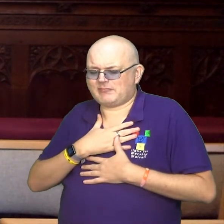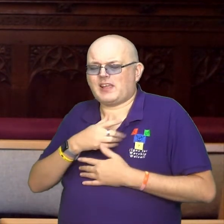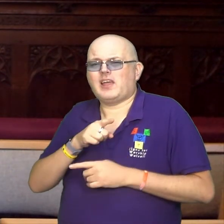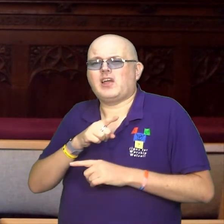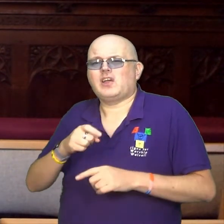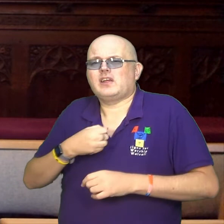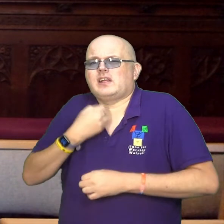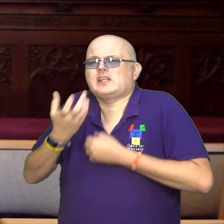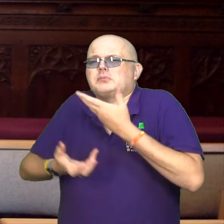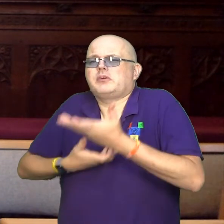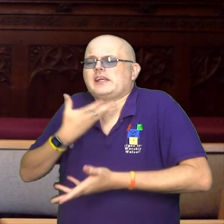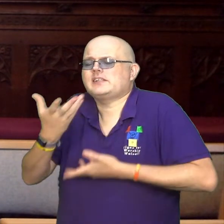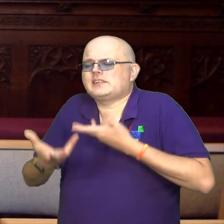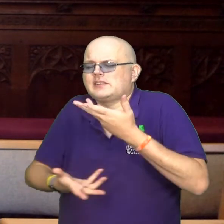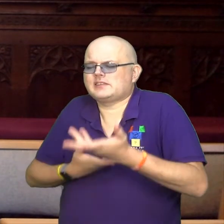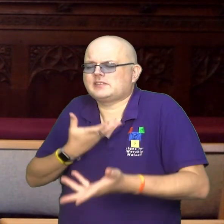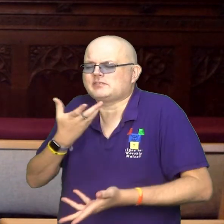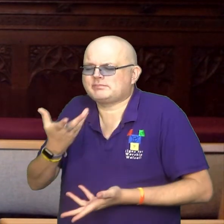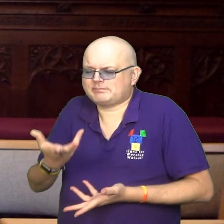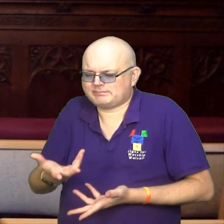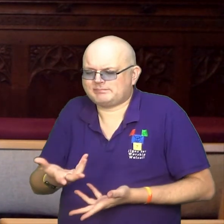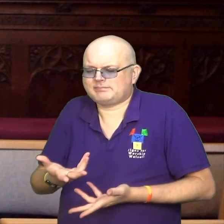that you express this